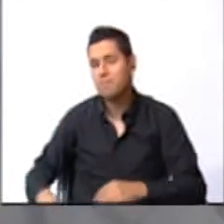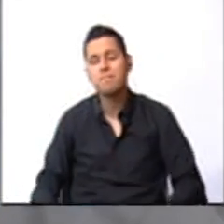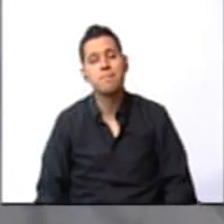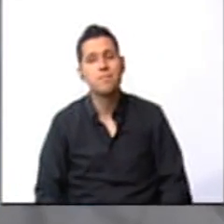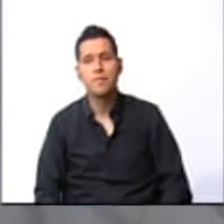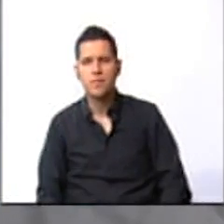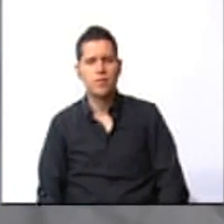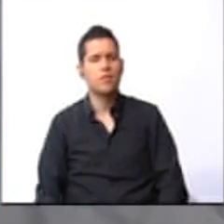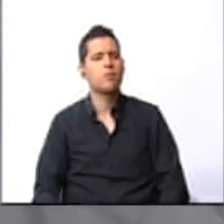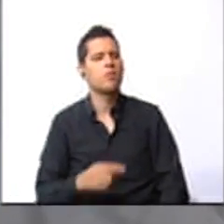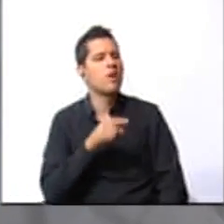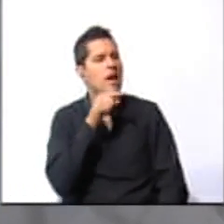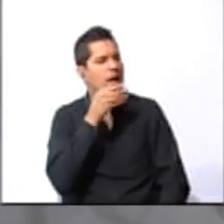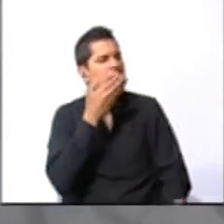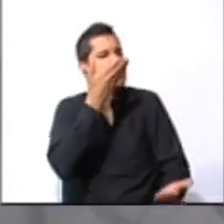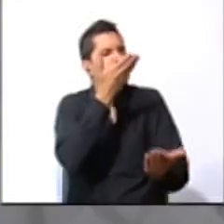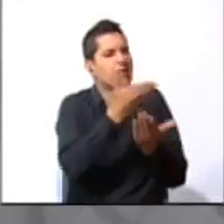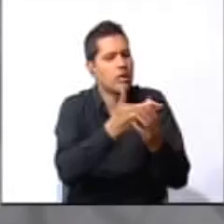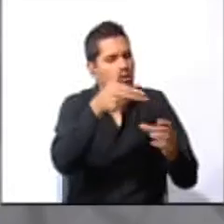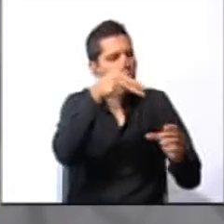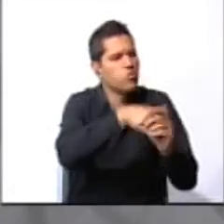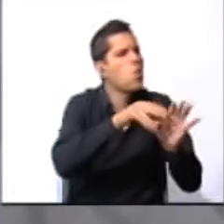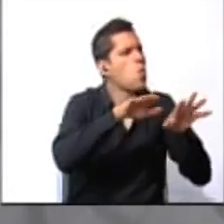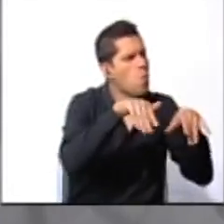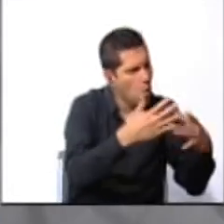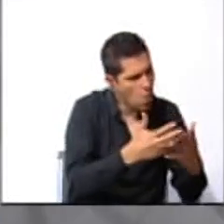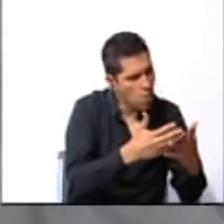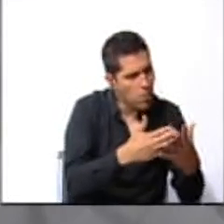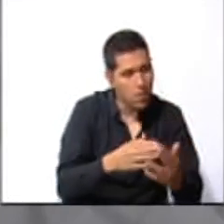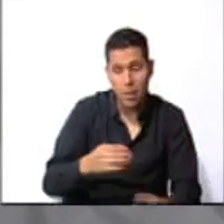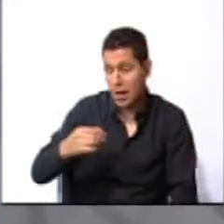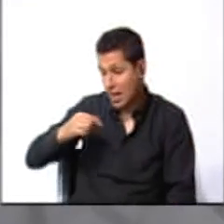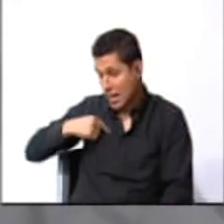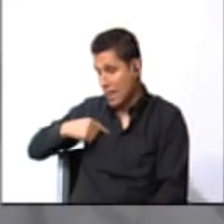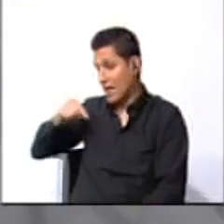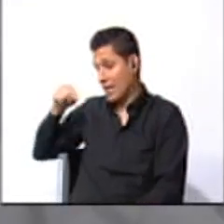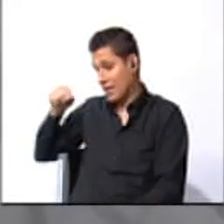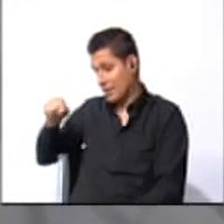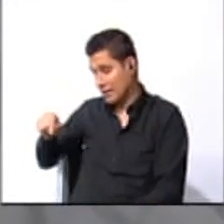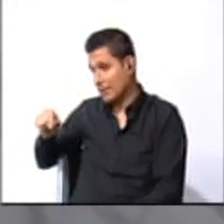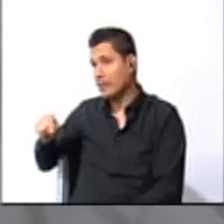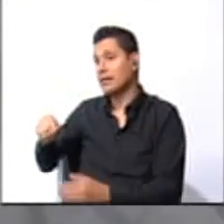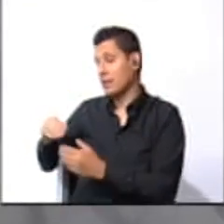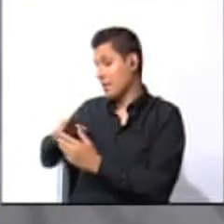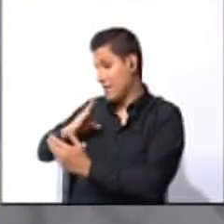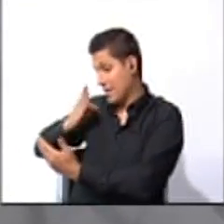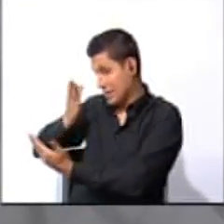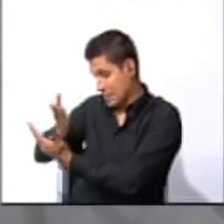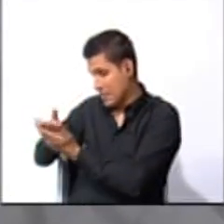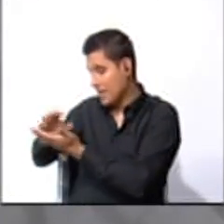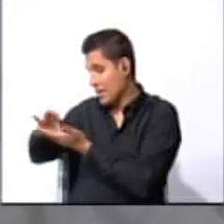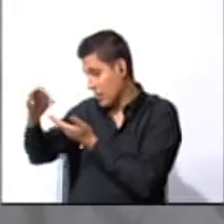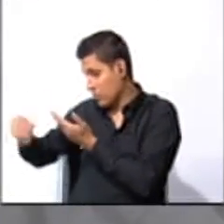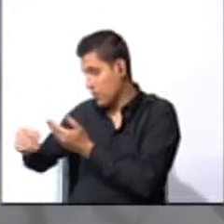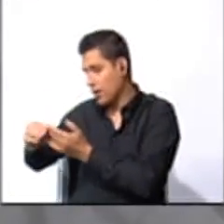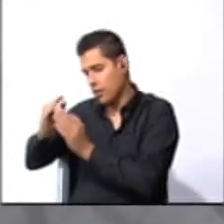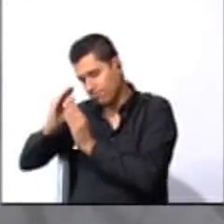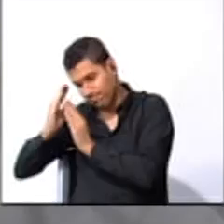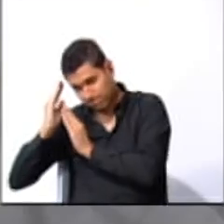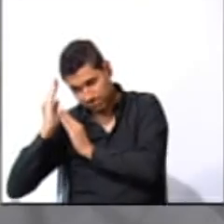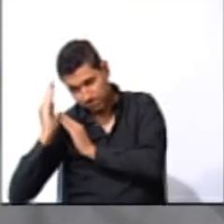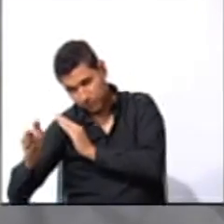How can I get to the gas station? From the school and go straight and turn